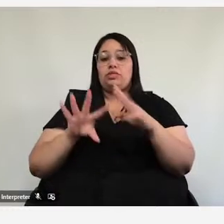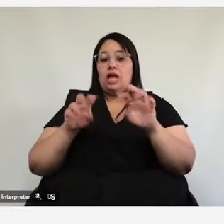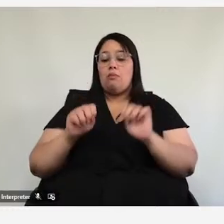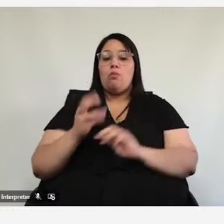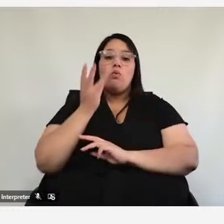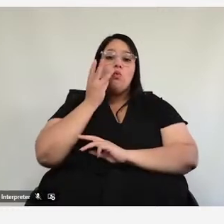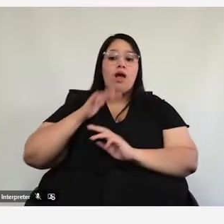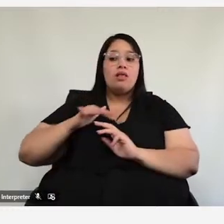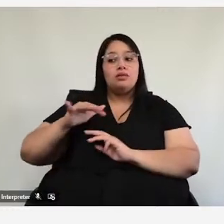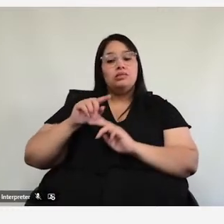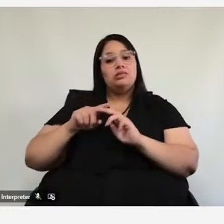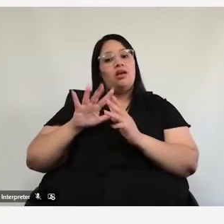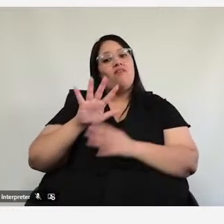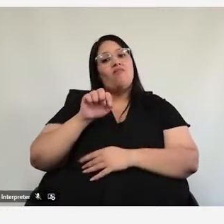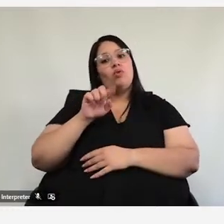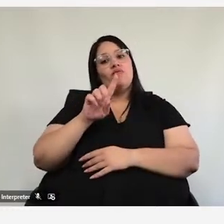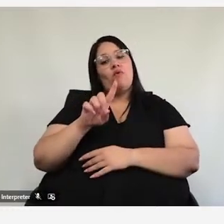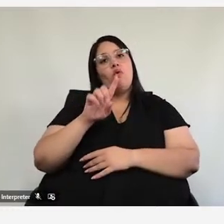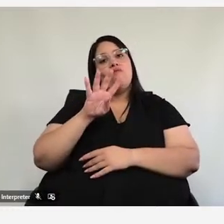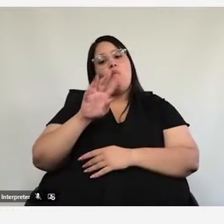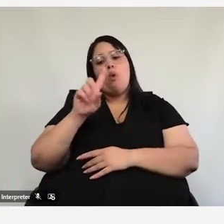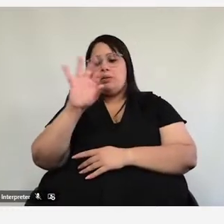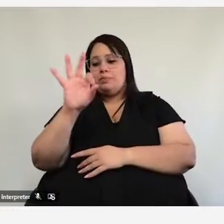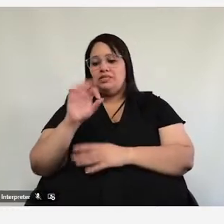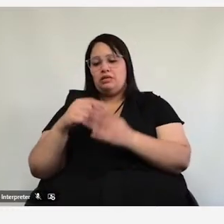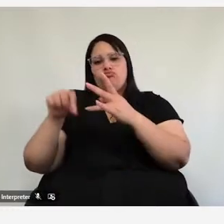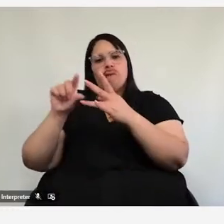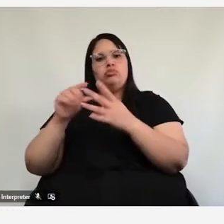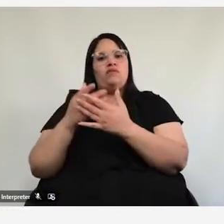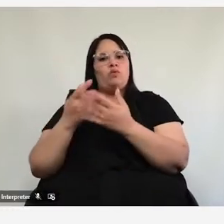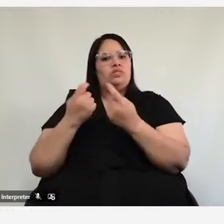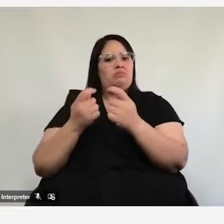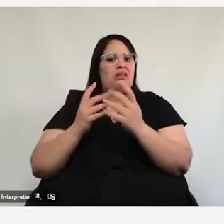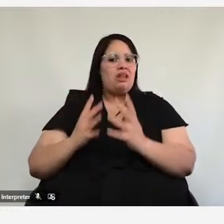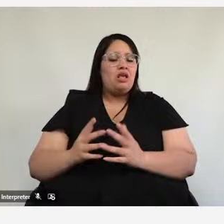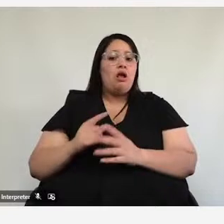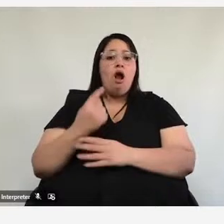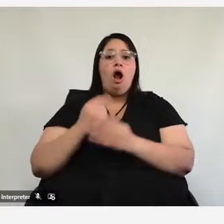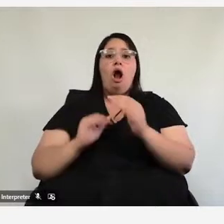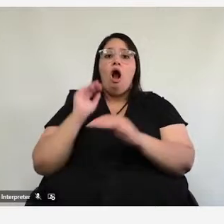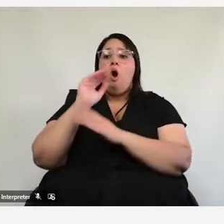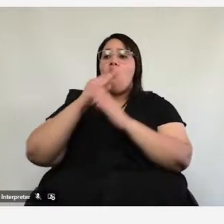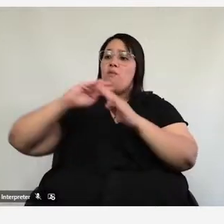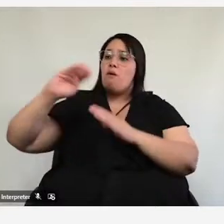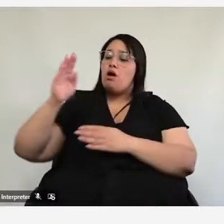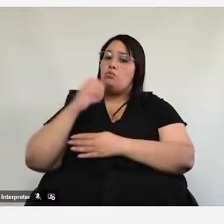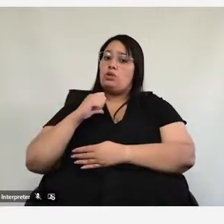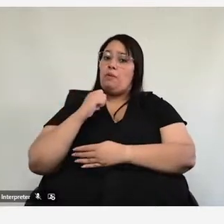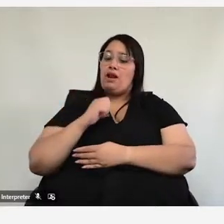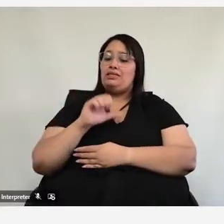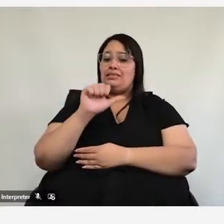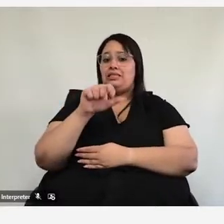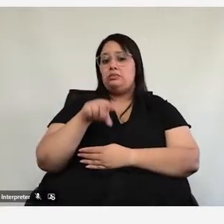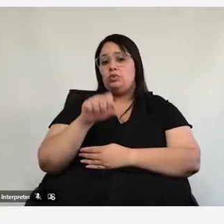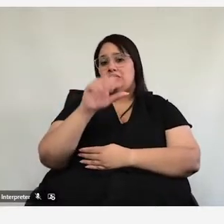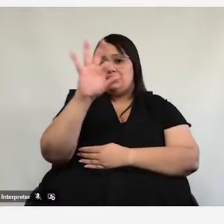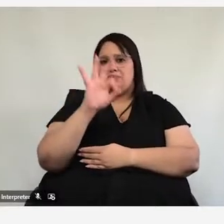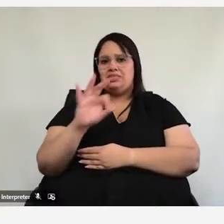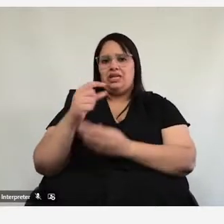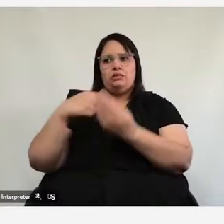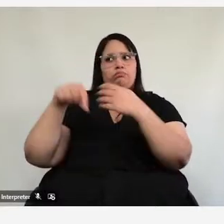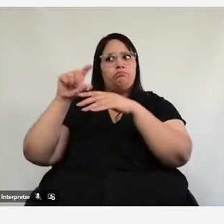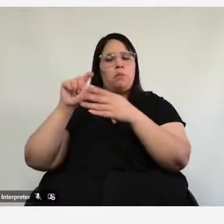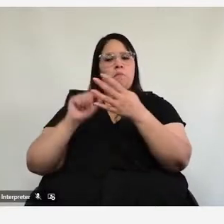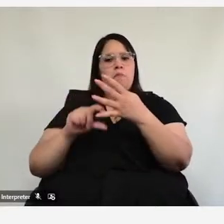Winelands, a 5.41% increase in education spending. The Overberg municipalities, a 6% increase in